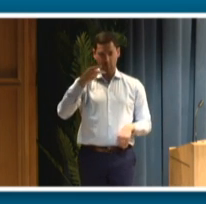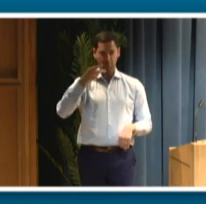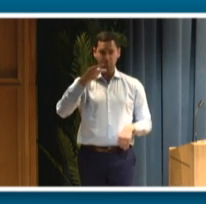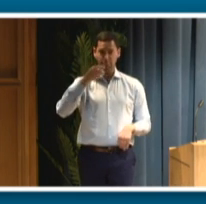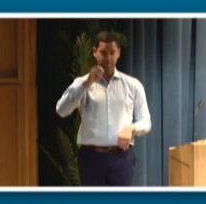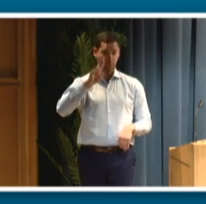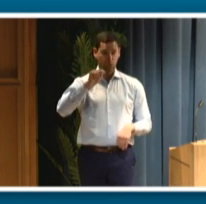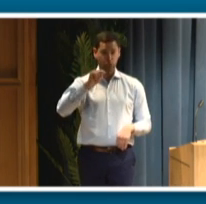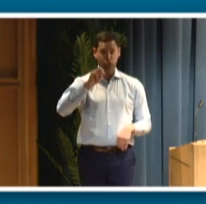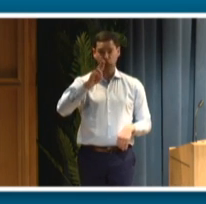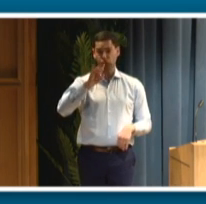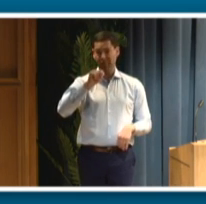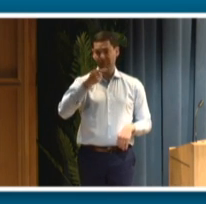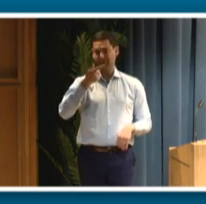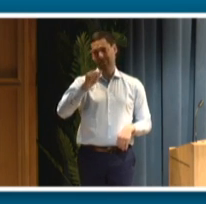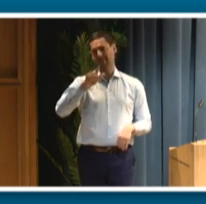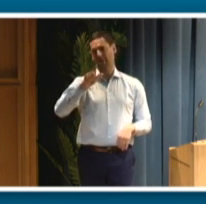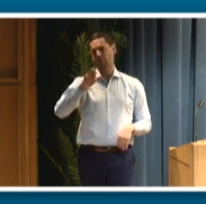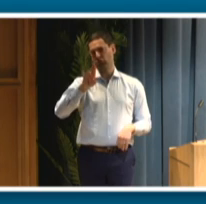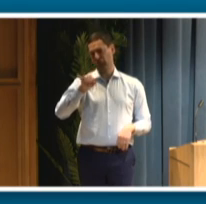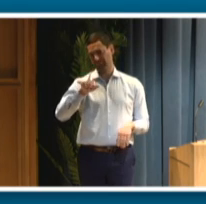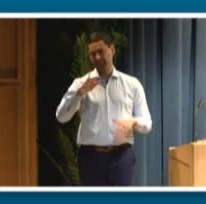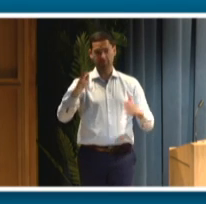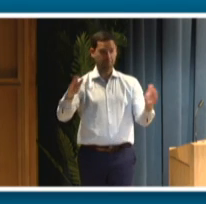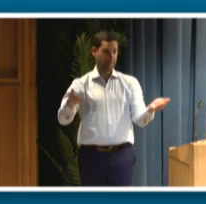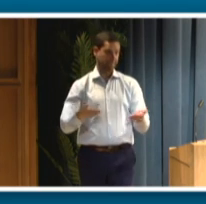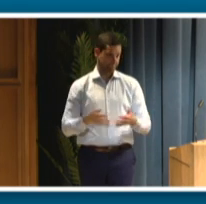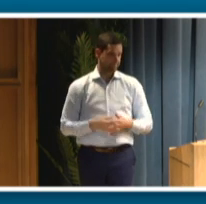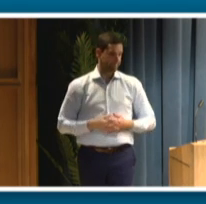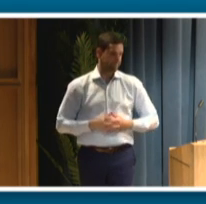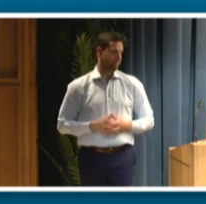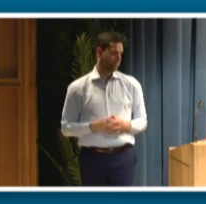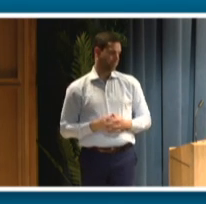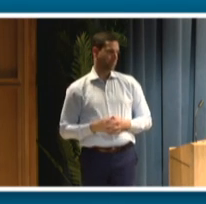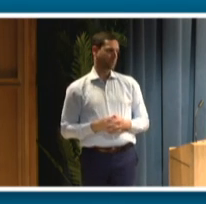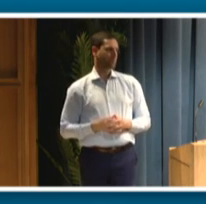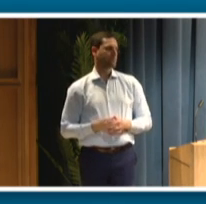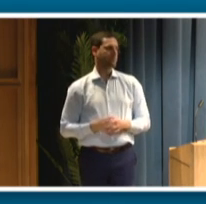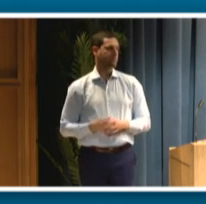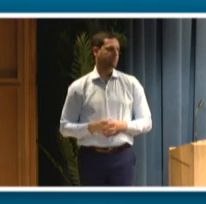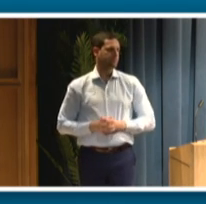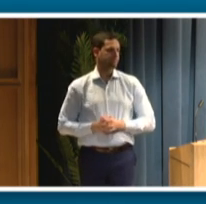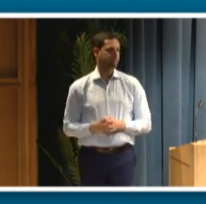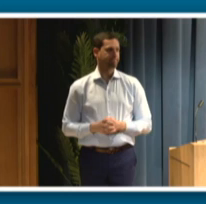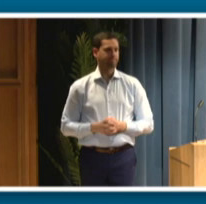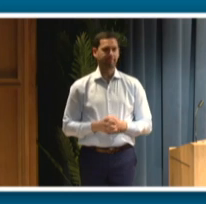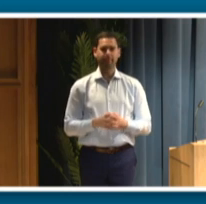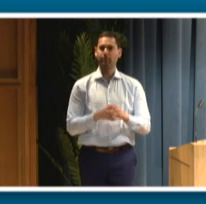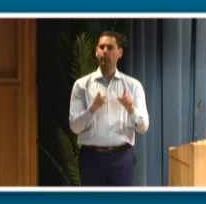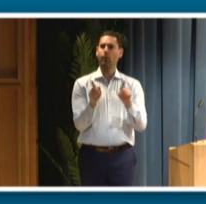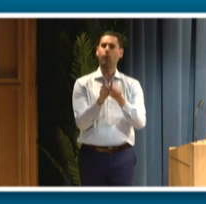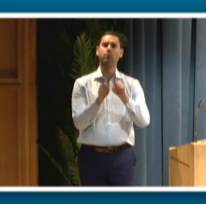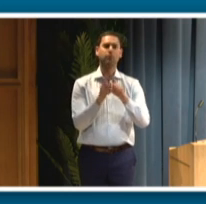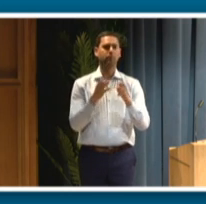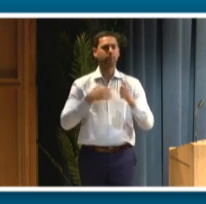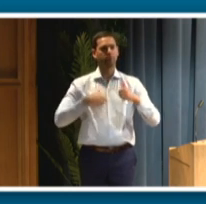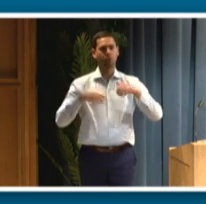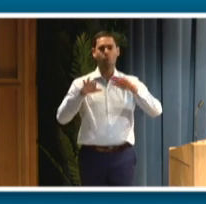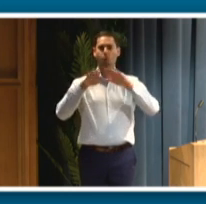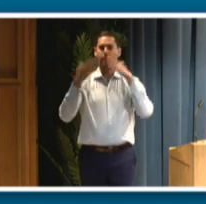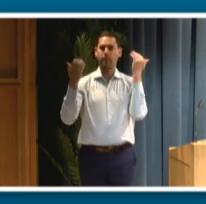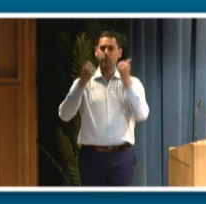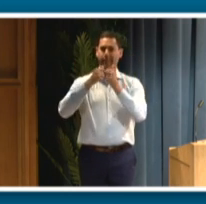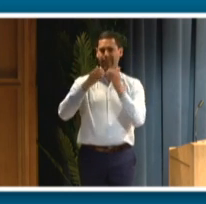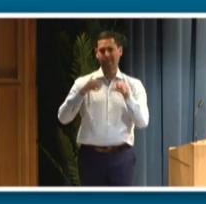So welcome to everyone. I also would like to begin with a land offering. We